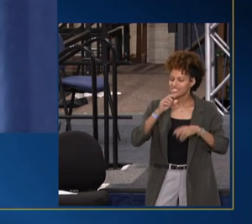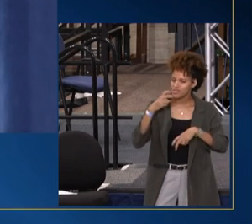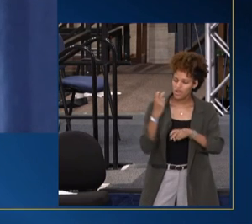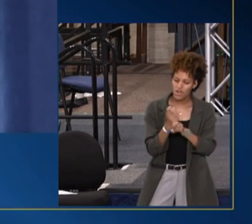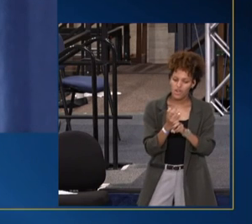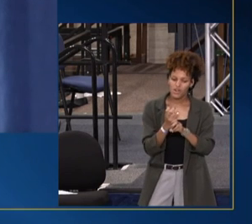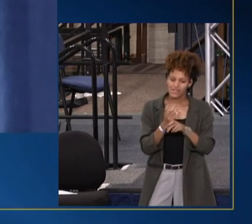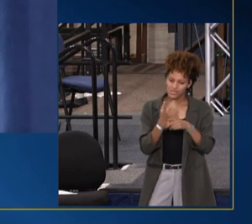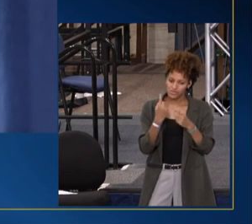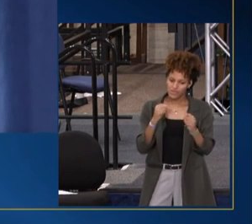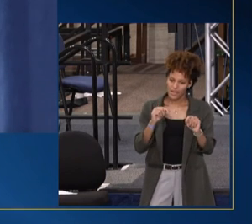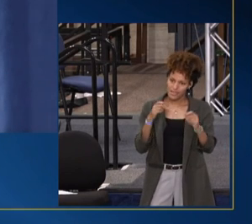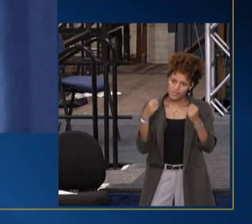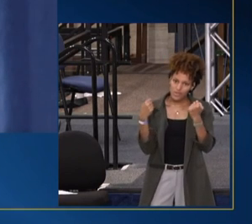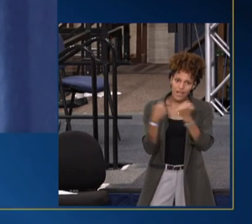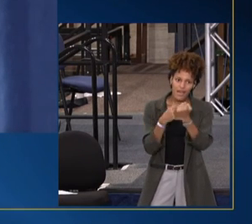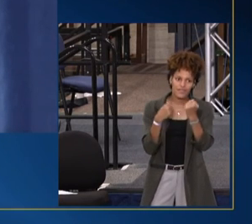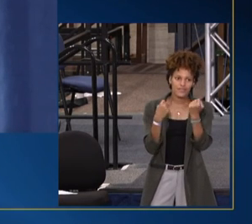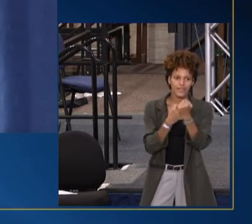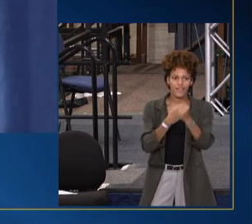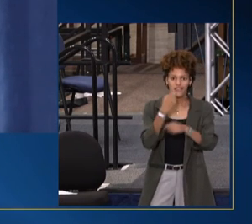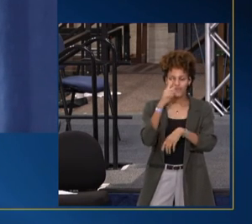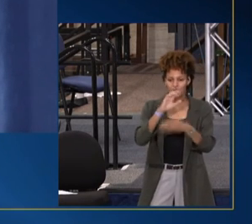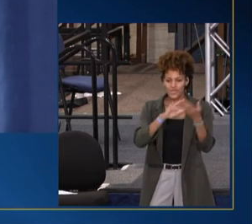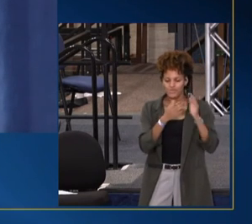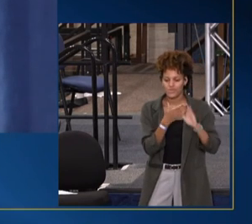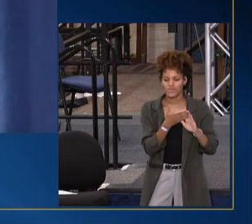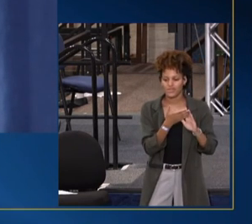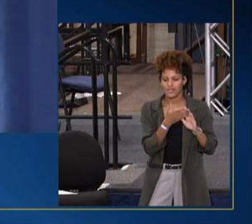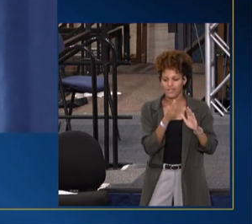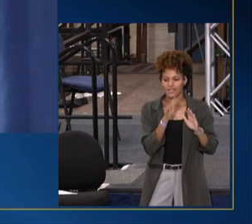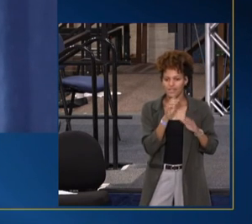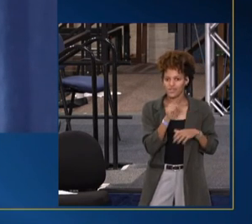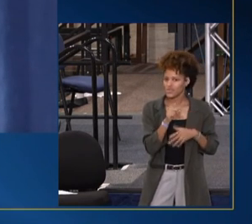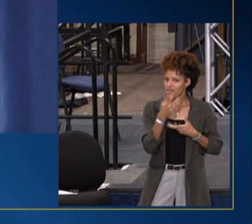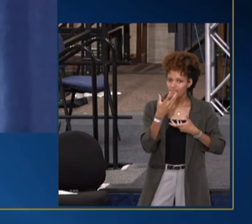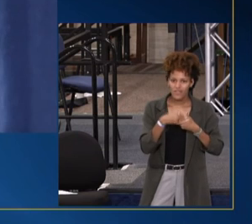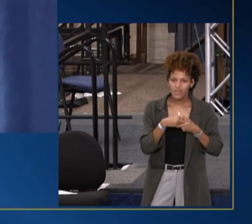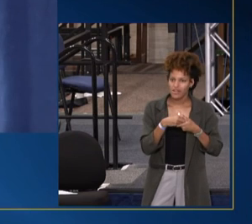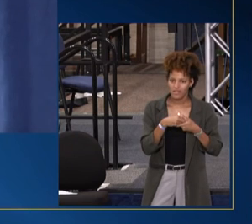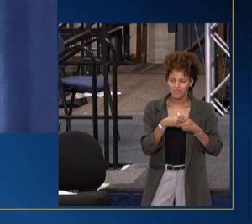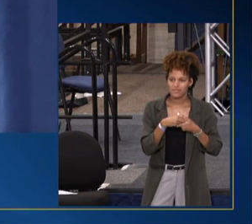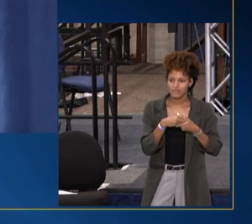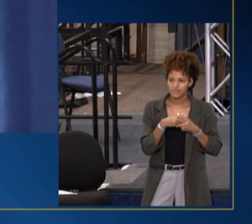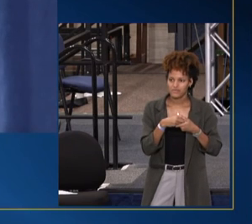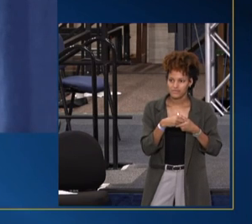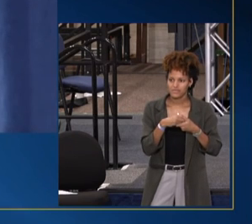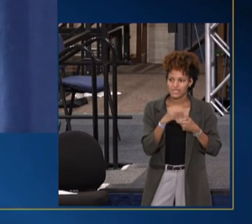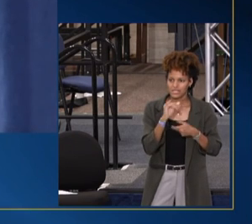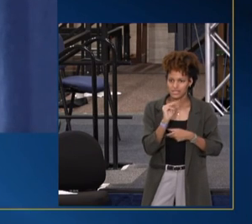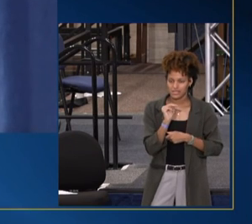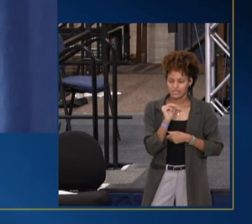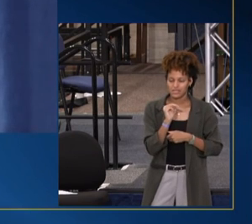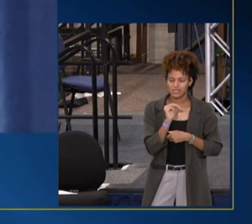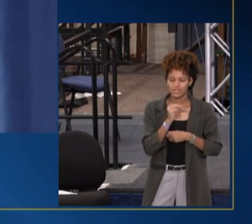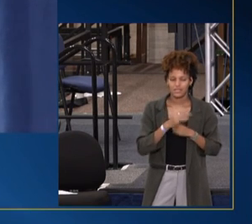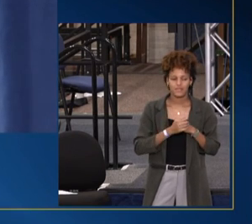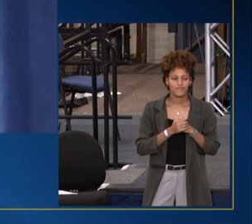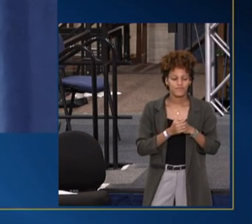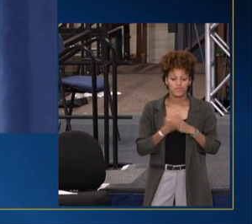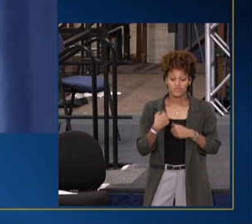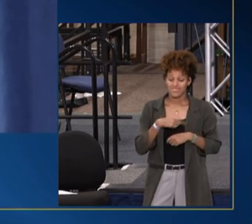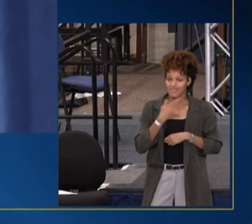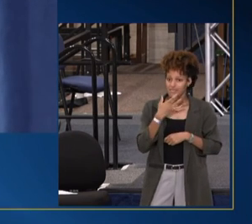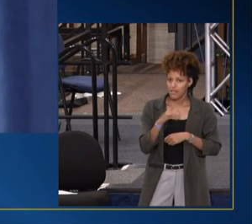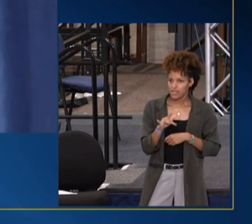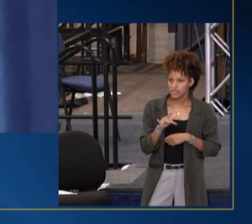to advocate for a community that you are a part of. And, you know, we're lucky